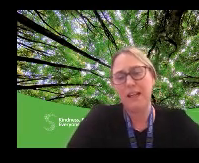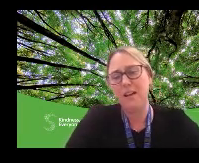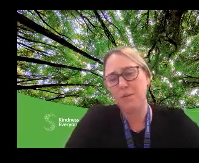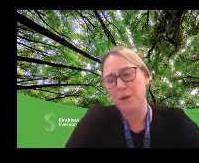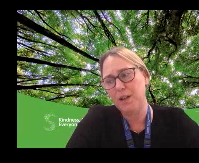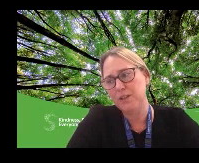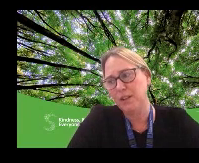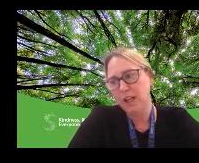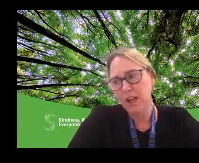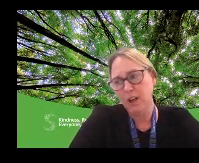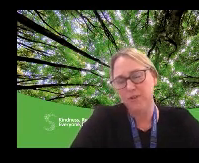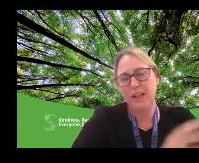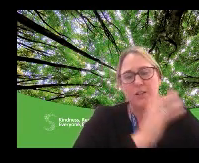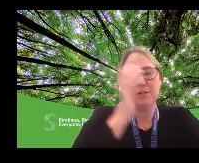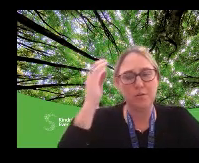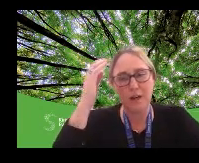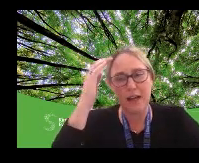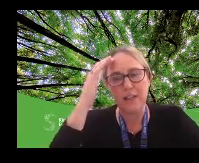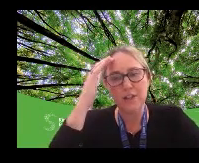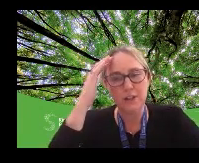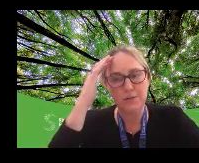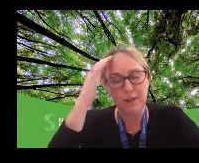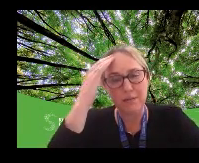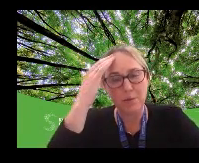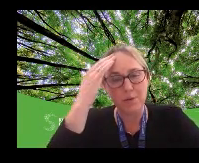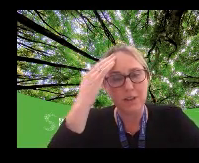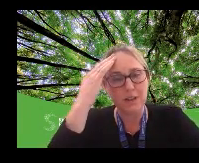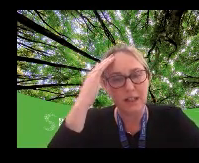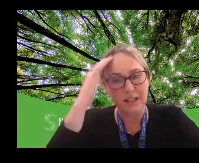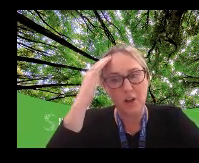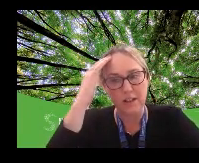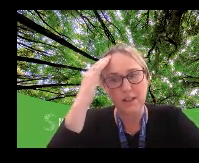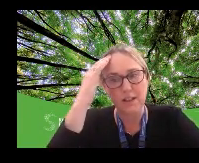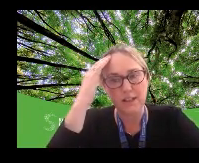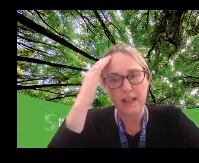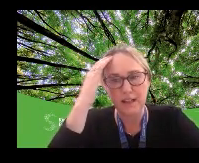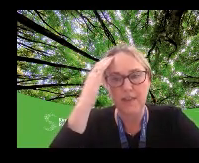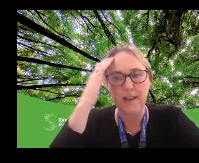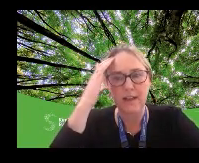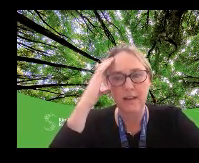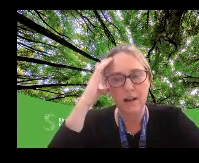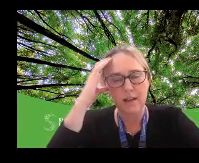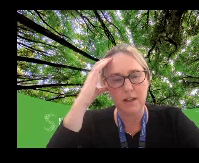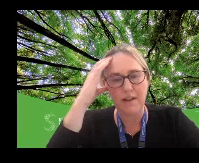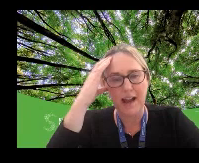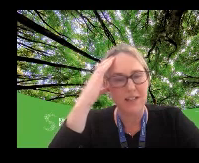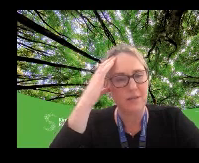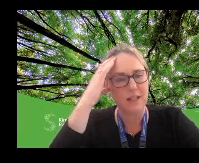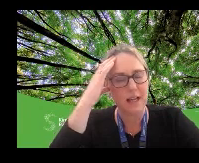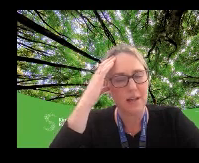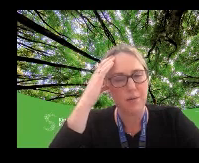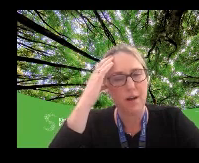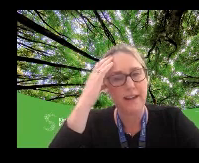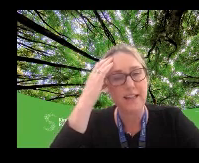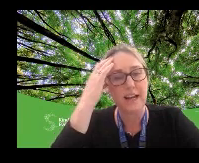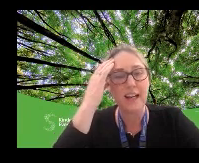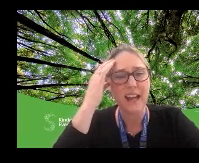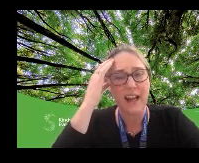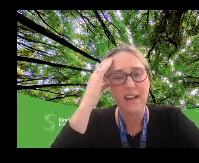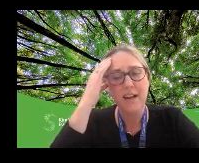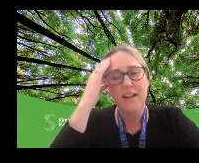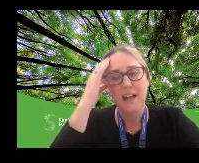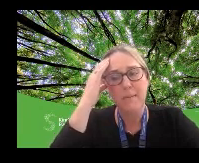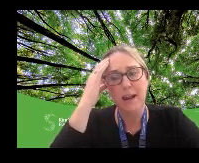Obviously, for any young person of secondary school age, it's really important that they sign the consent and they have actively taken part in that